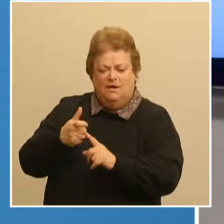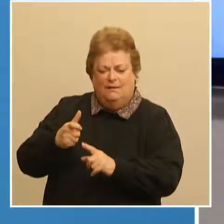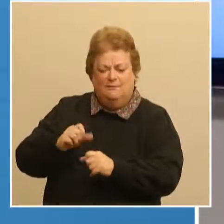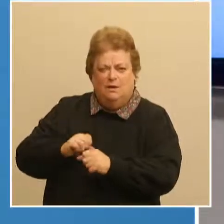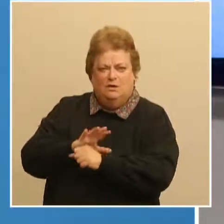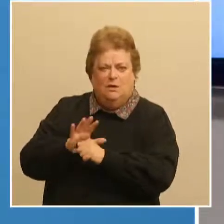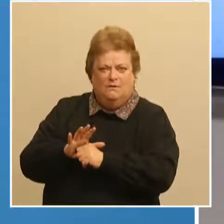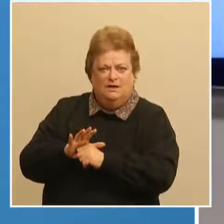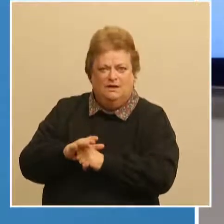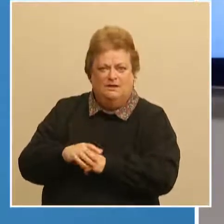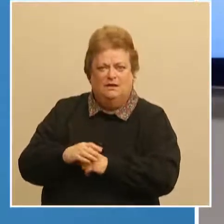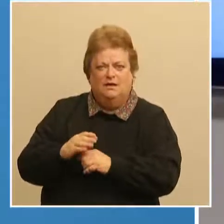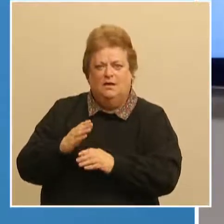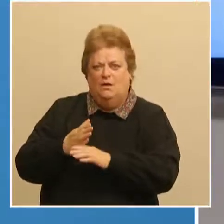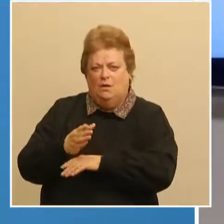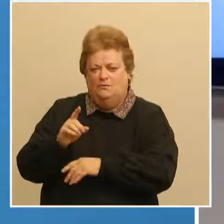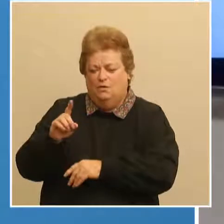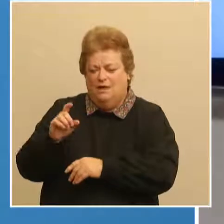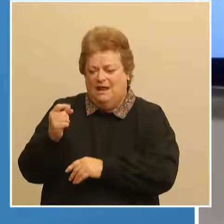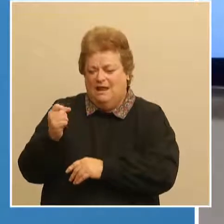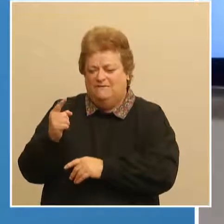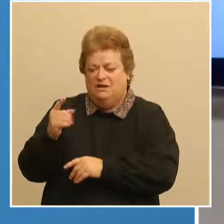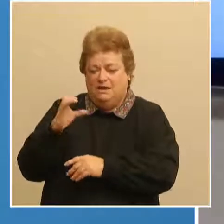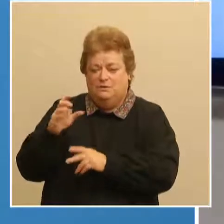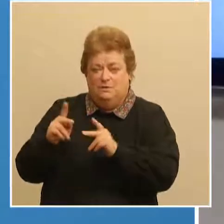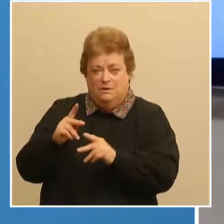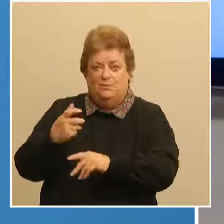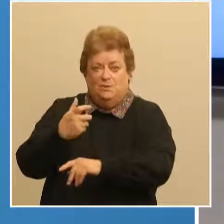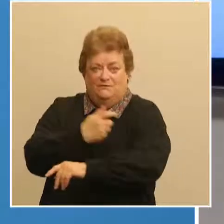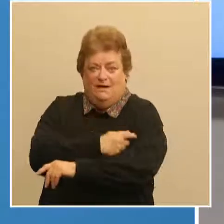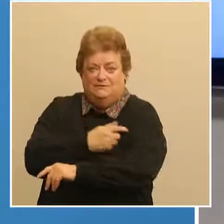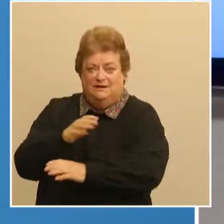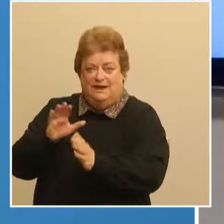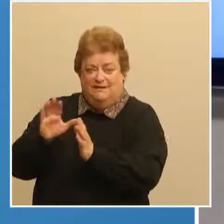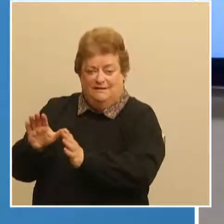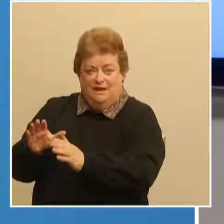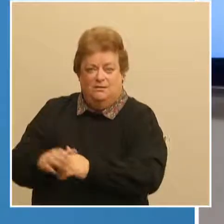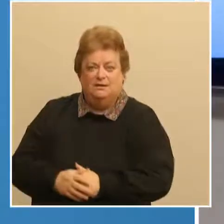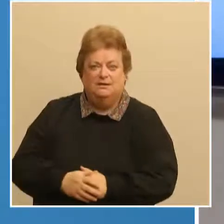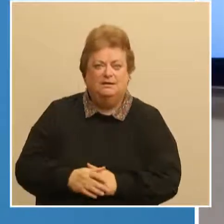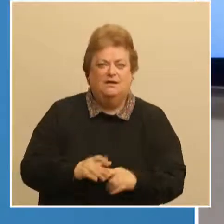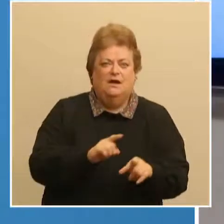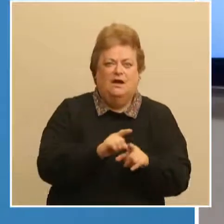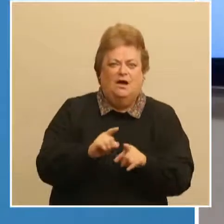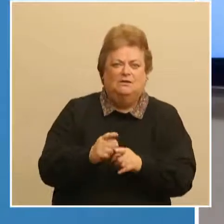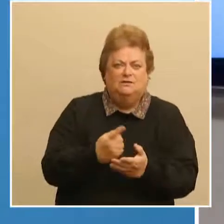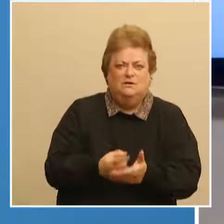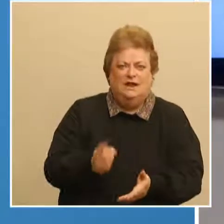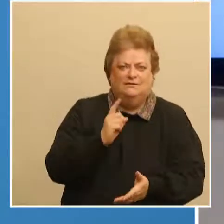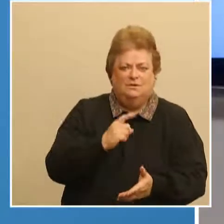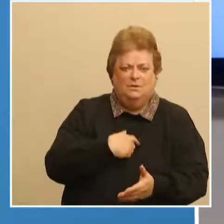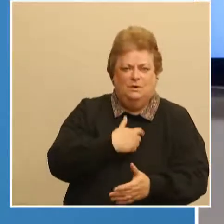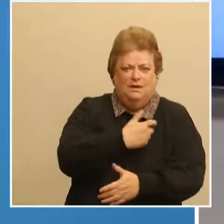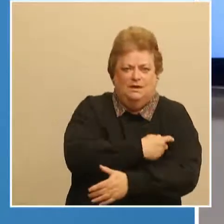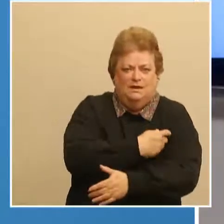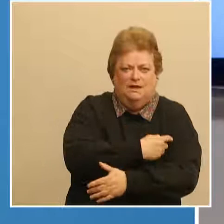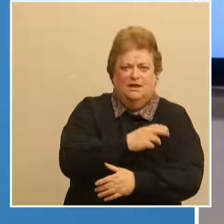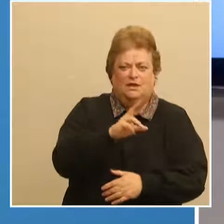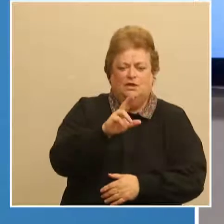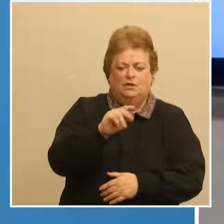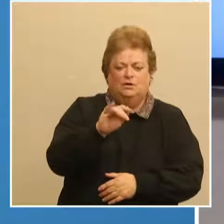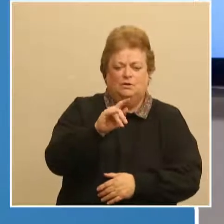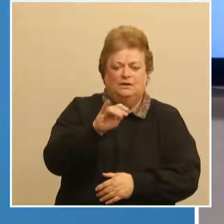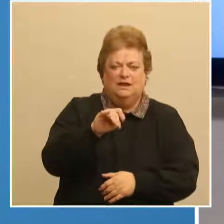over 1,100 people were vaccinated. Also last week, we largely completed vaccinating utility